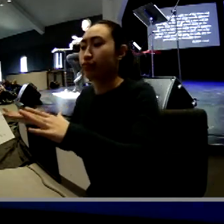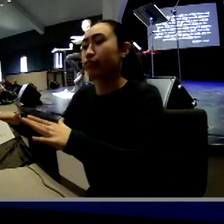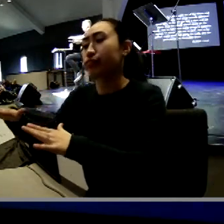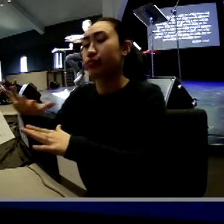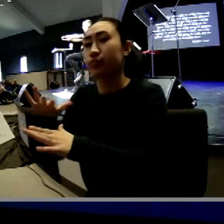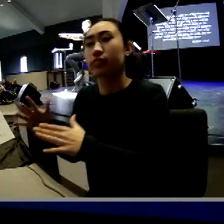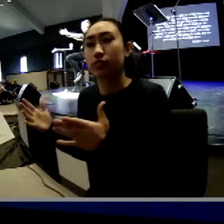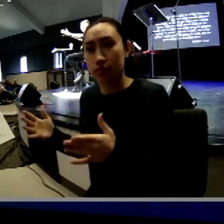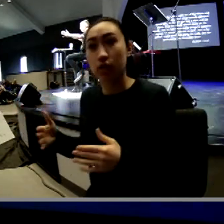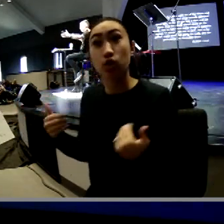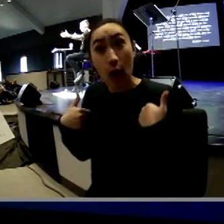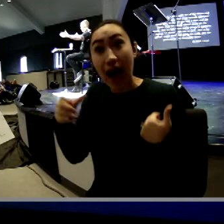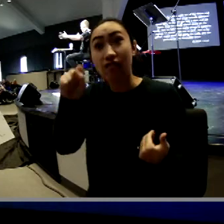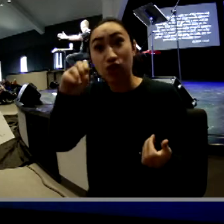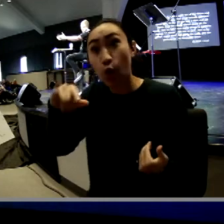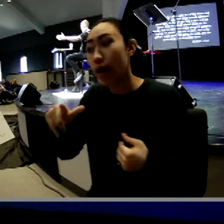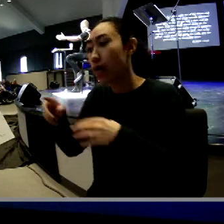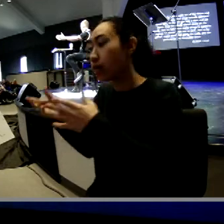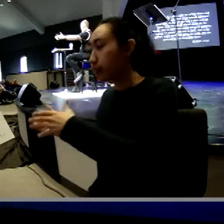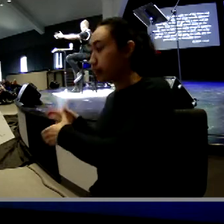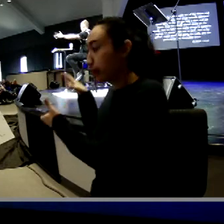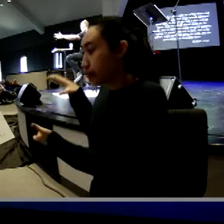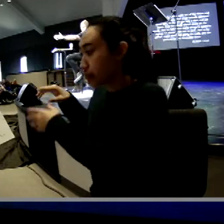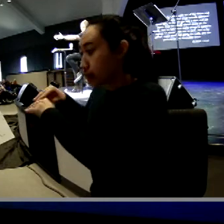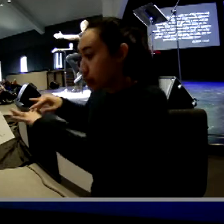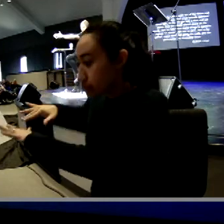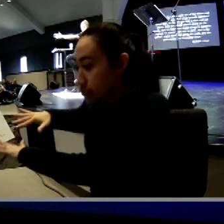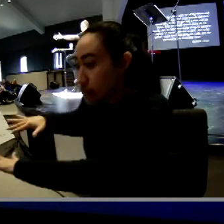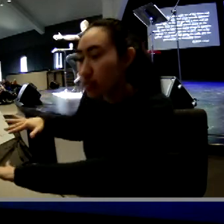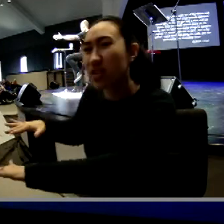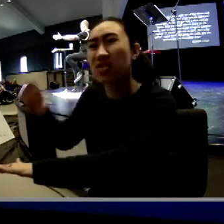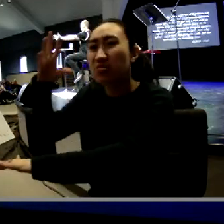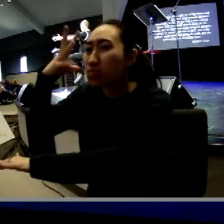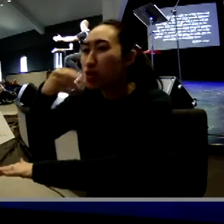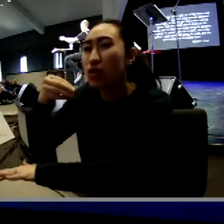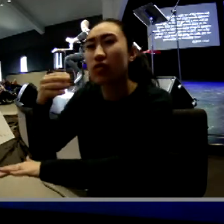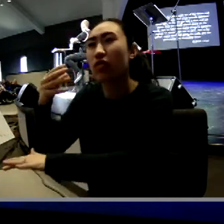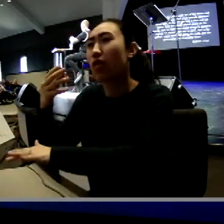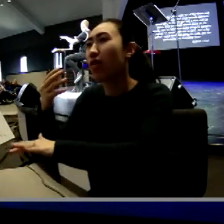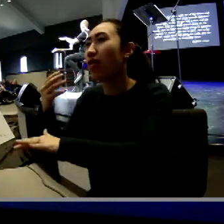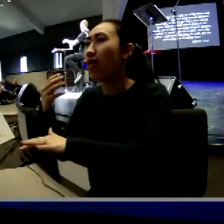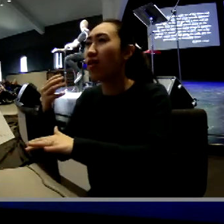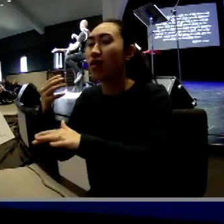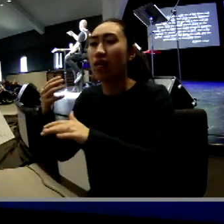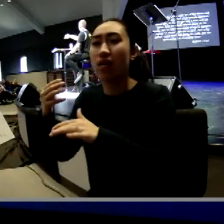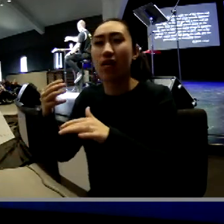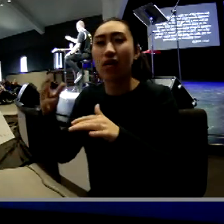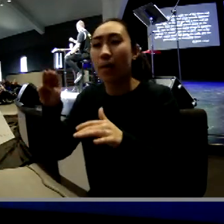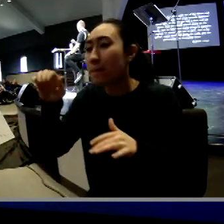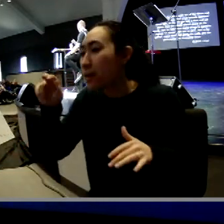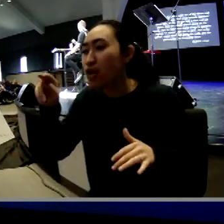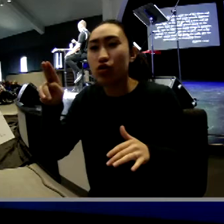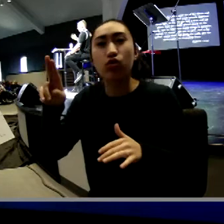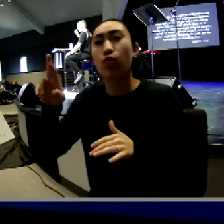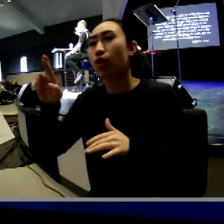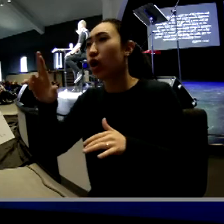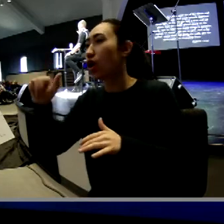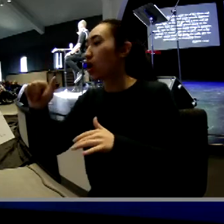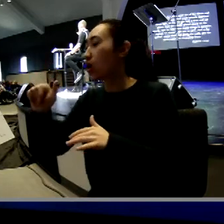It's this beautifully, like, peat-mossed, manure-enriched patch of dirt, and then you go plant the